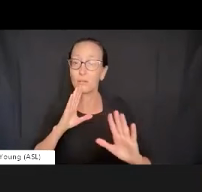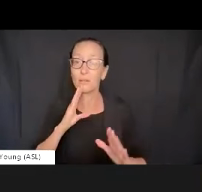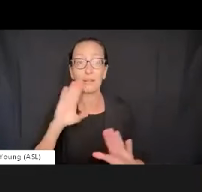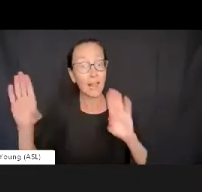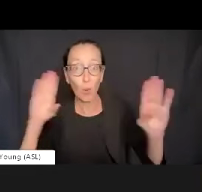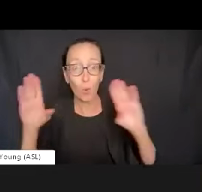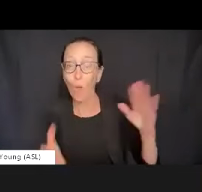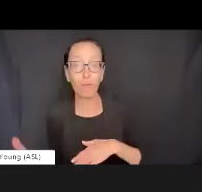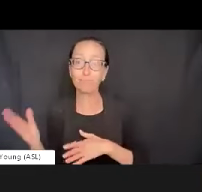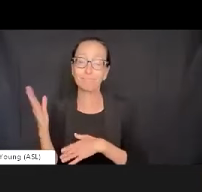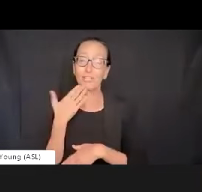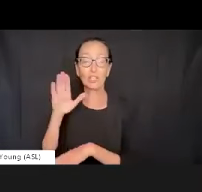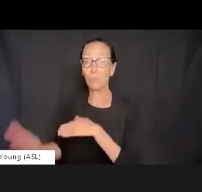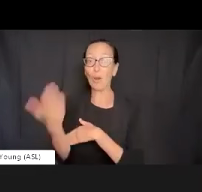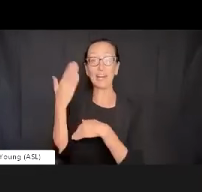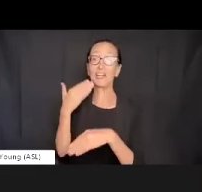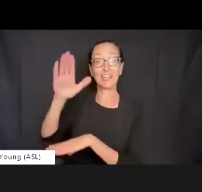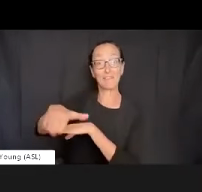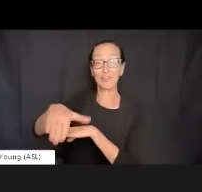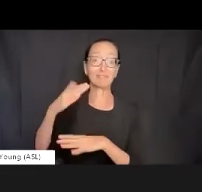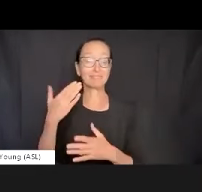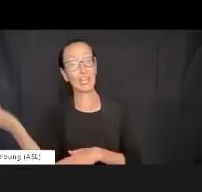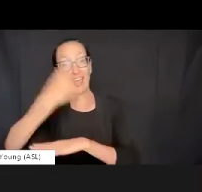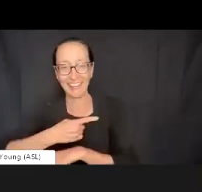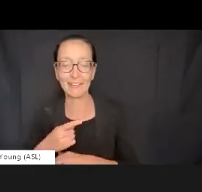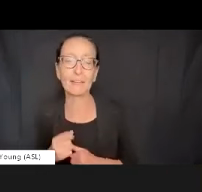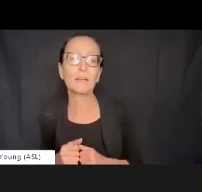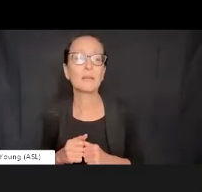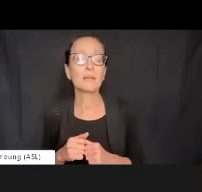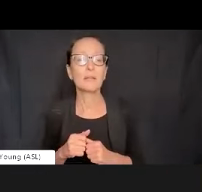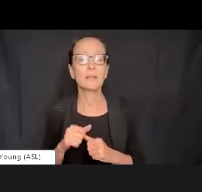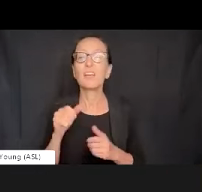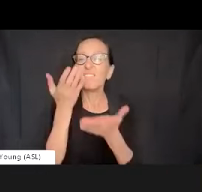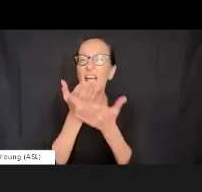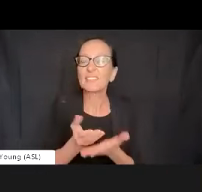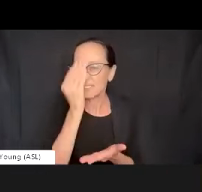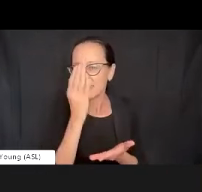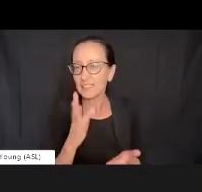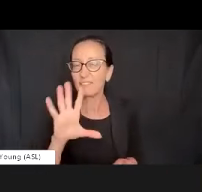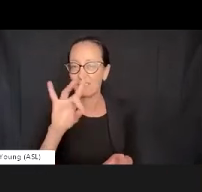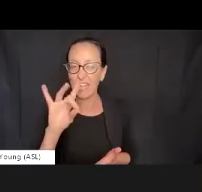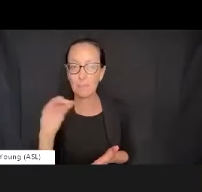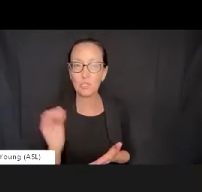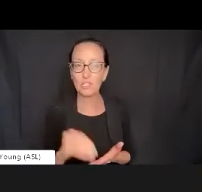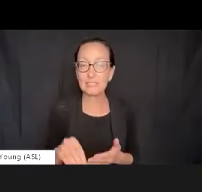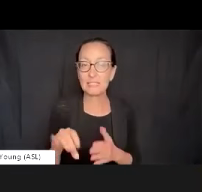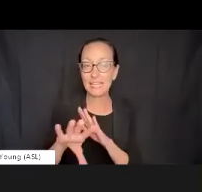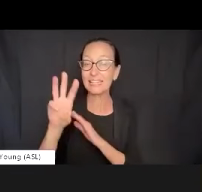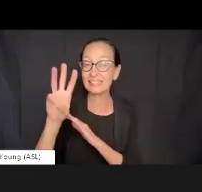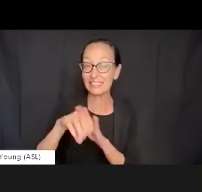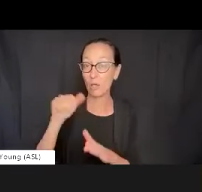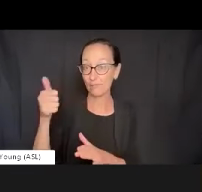all of you who are here today. Couple of fun facts. 58% or 6 out of 10 registrants are in communities